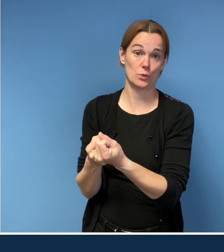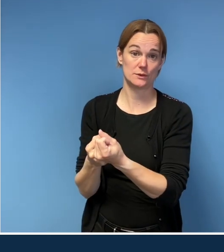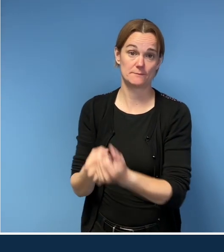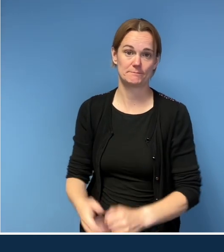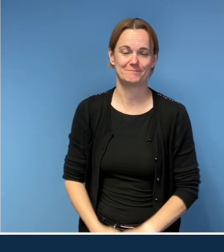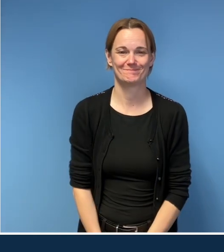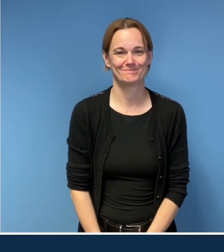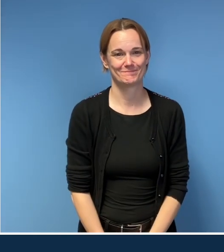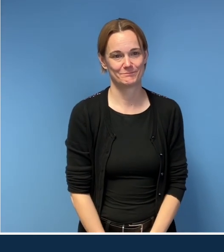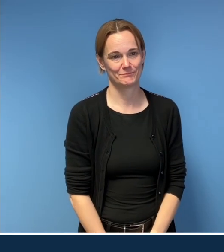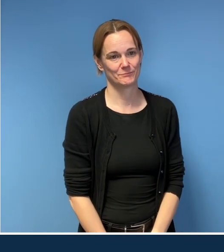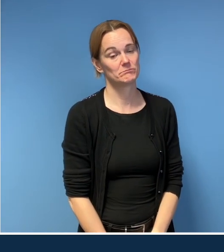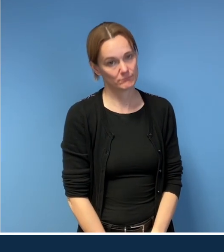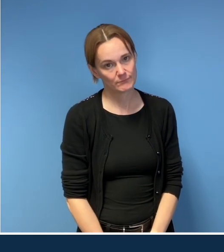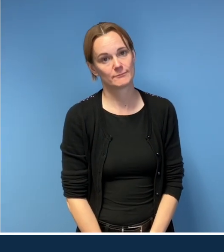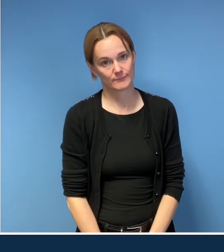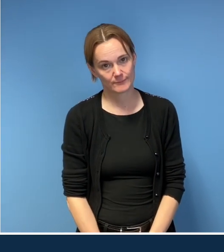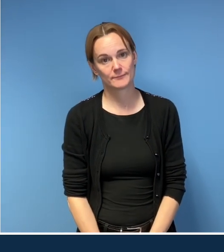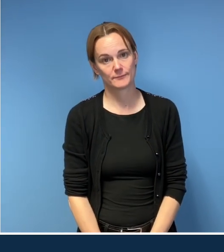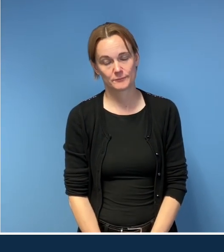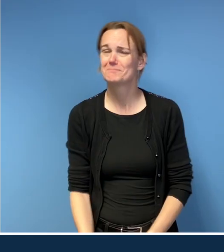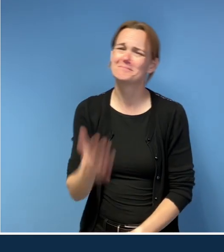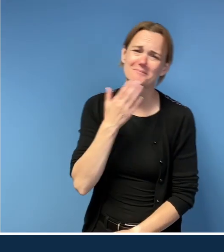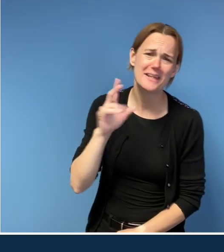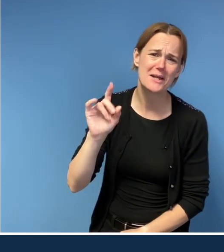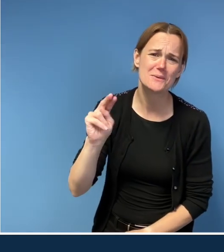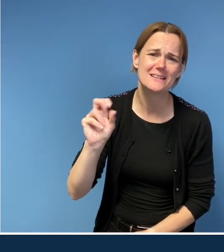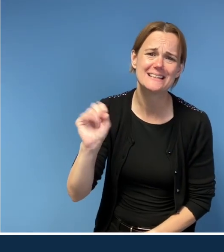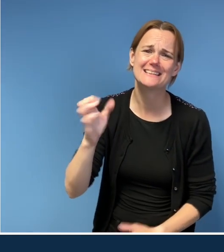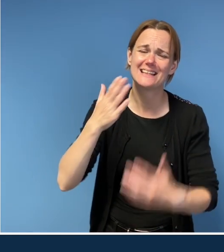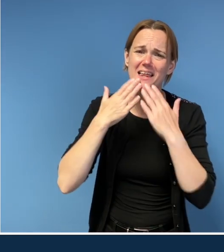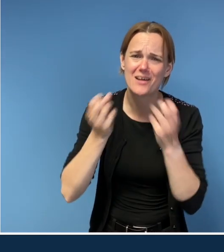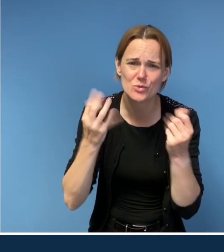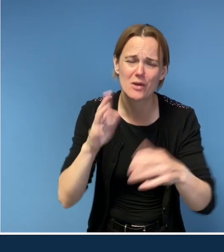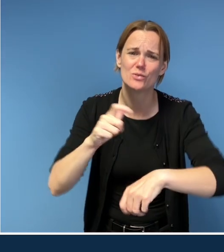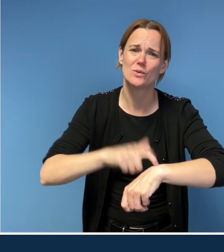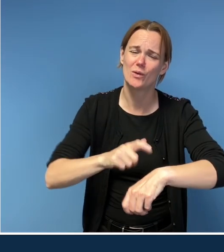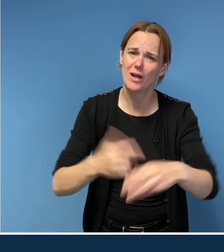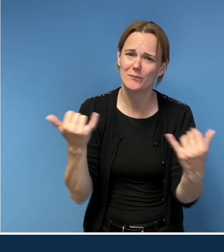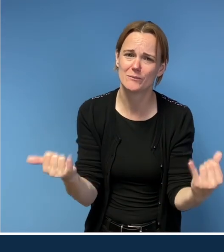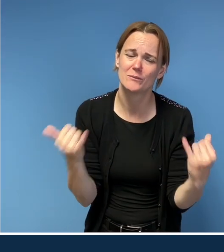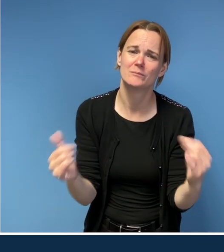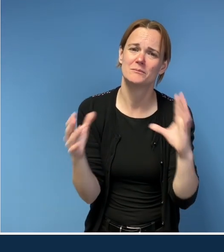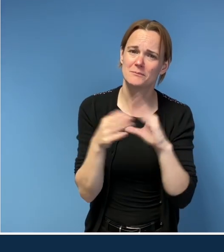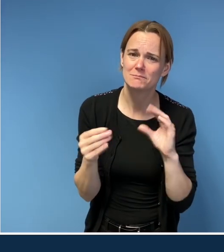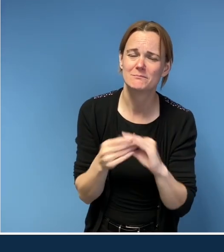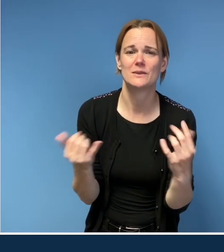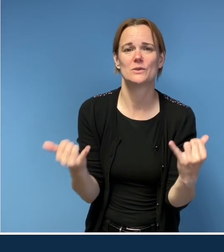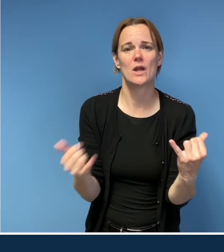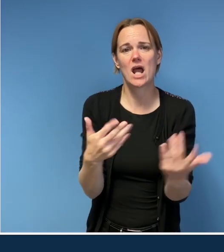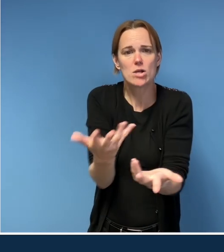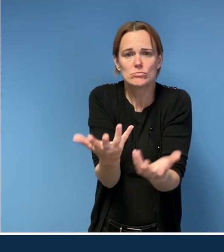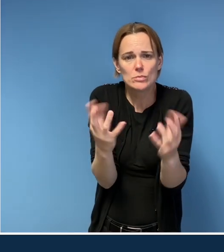support. Yes. Thank you, Denise. Really appreciate your time here today. And so, is there anything that